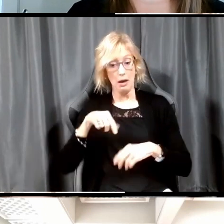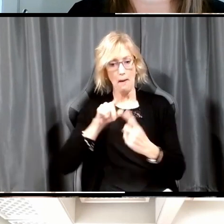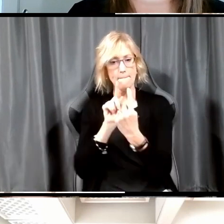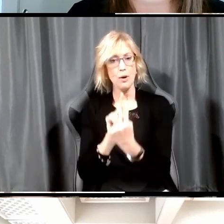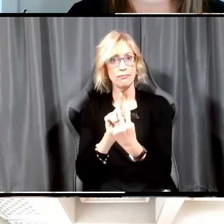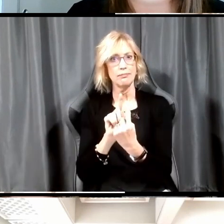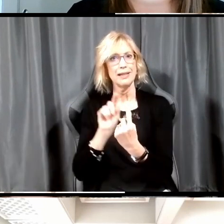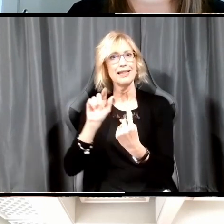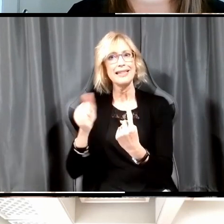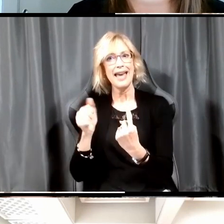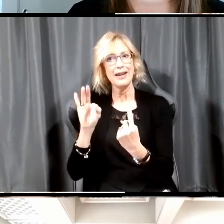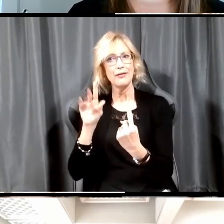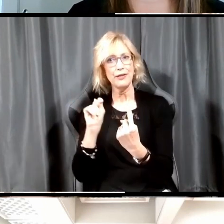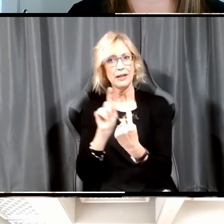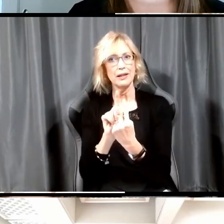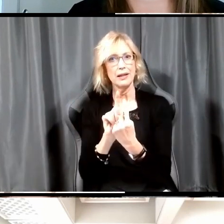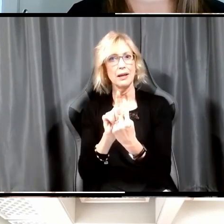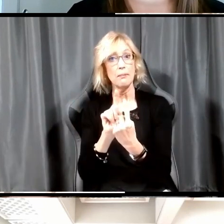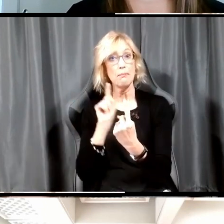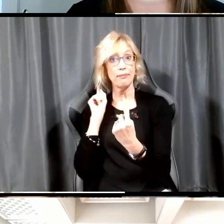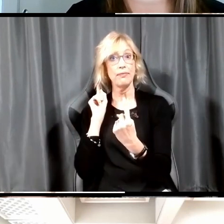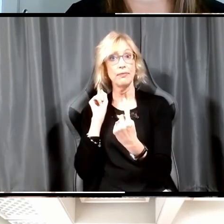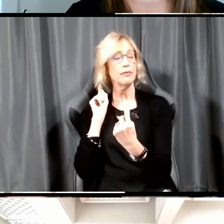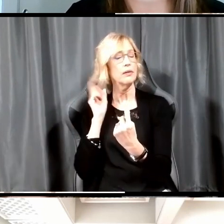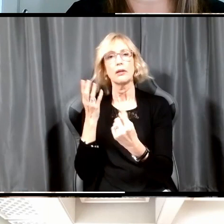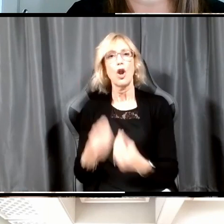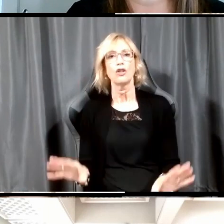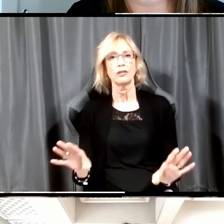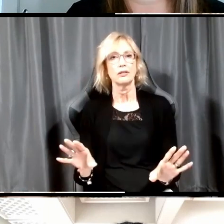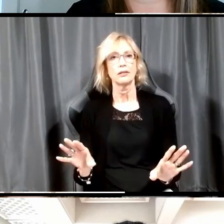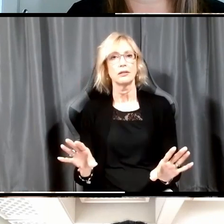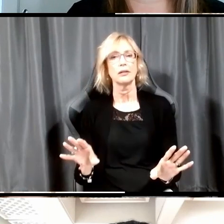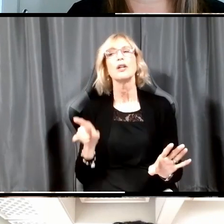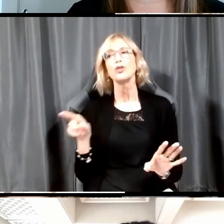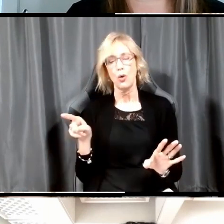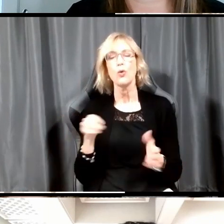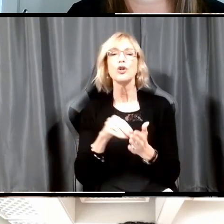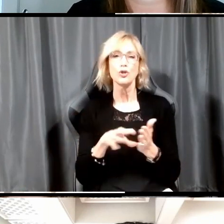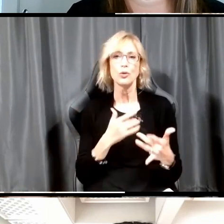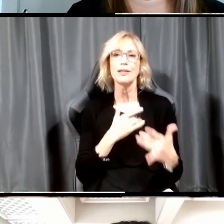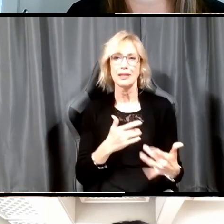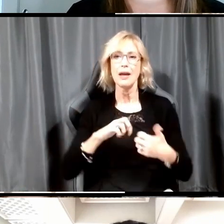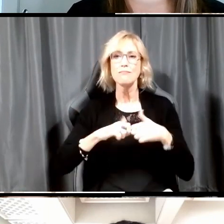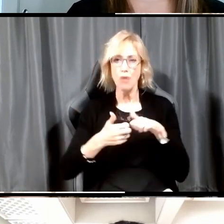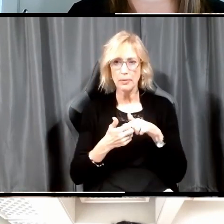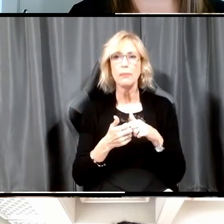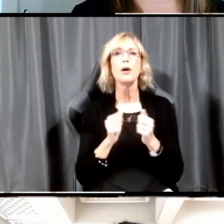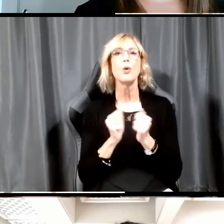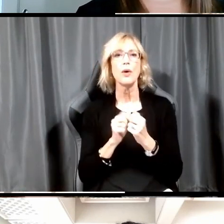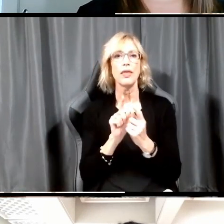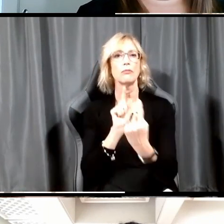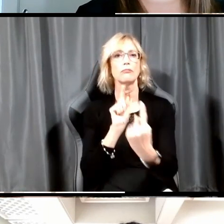you move, they lose you in the space. So a lot of our students have a lot of difficulties with that kind of distance